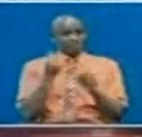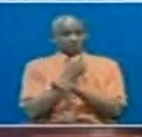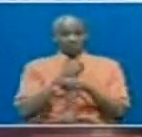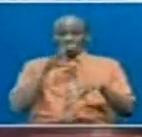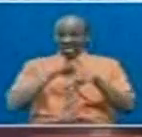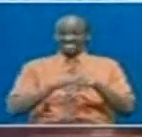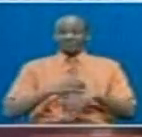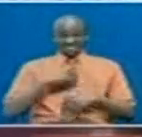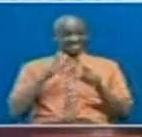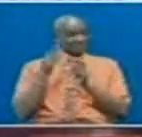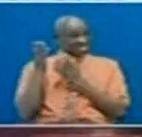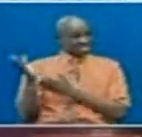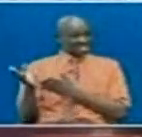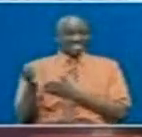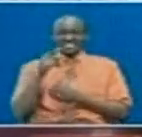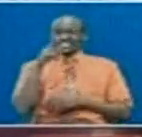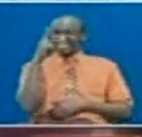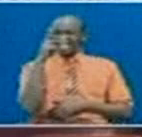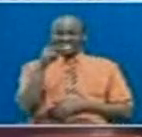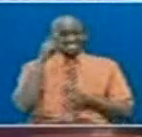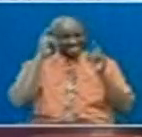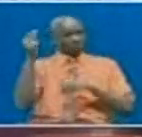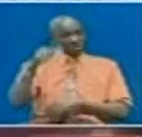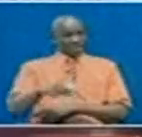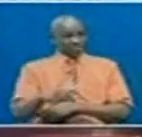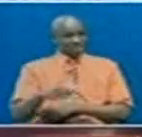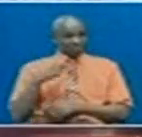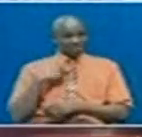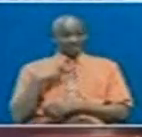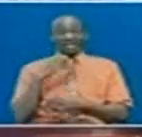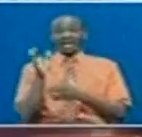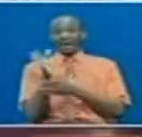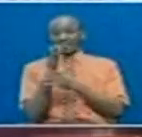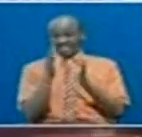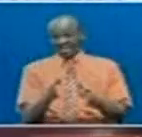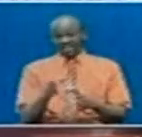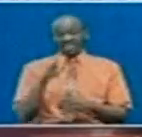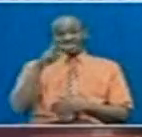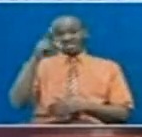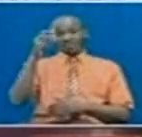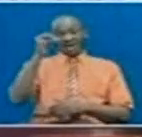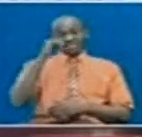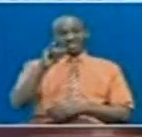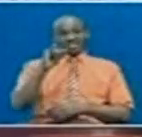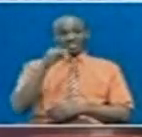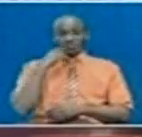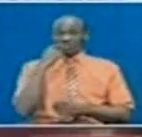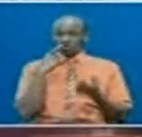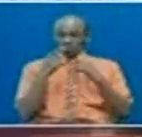else. When KK Karanja Kabaga shows up and throw in Ambassador Martin Kimani as well, we're